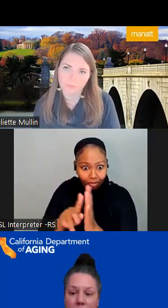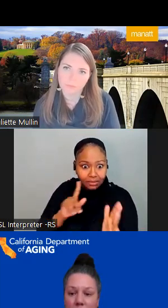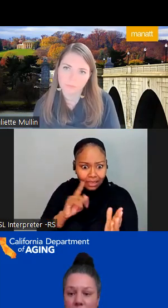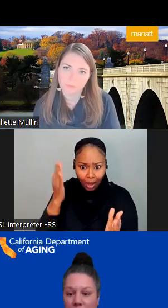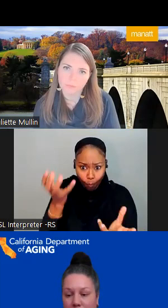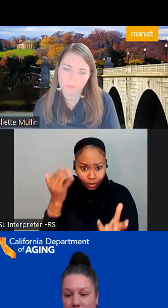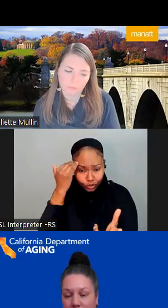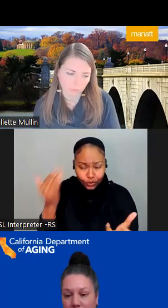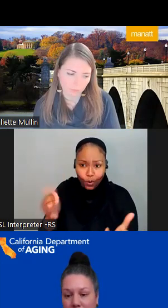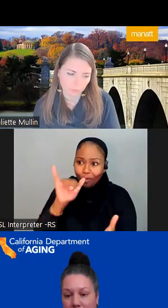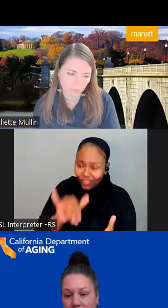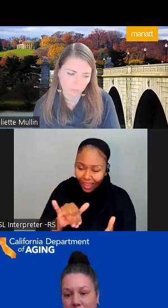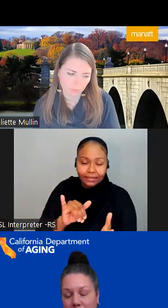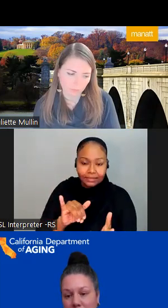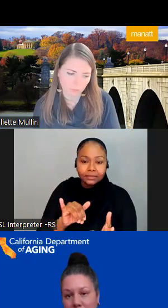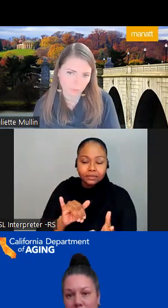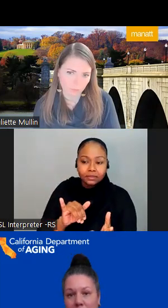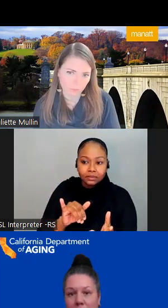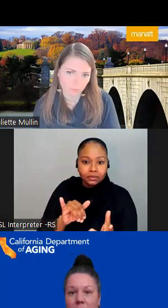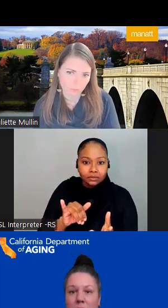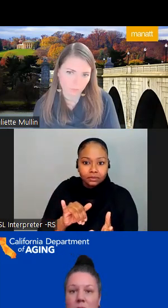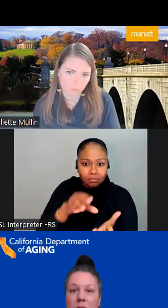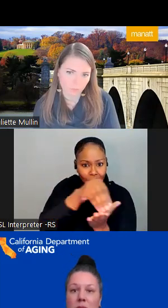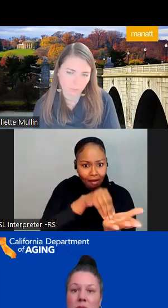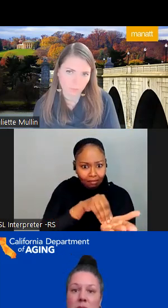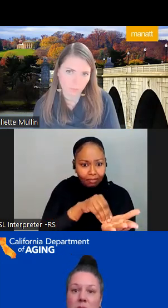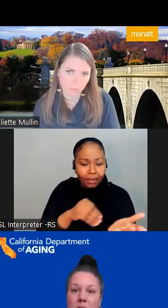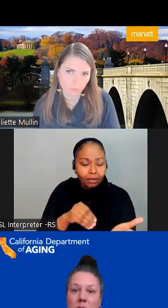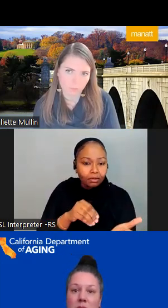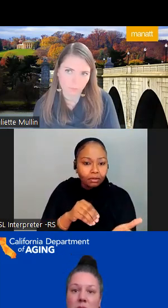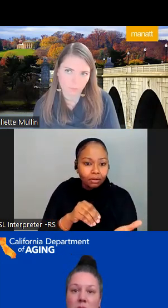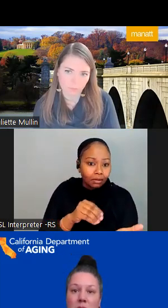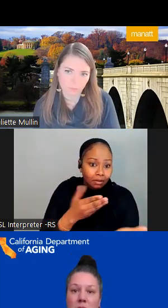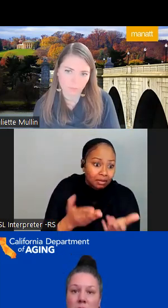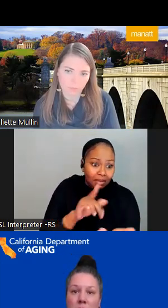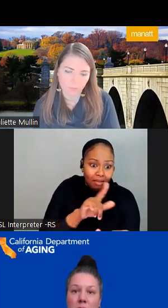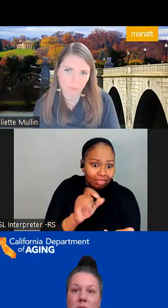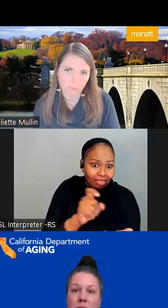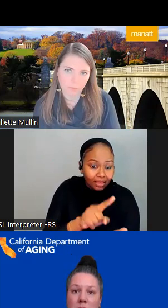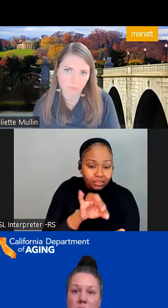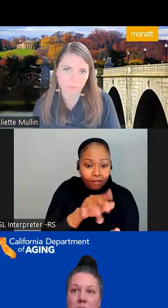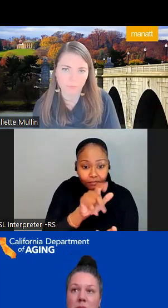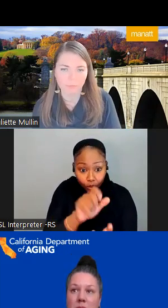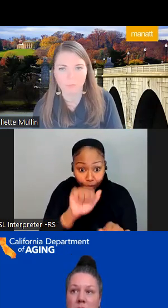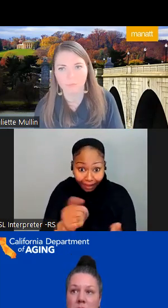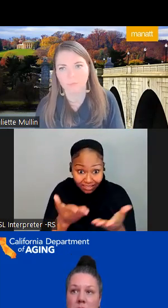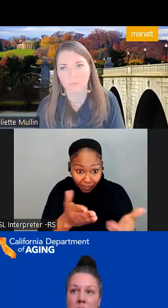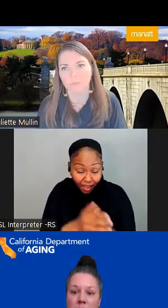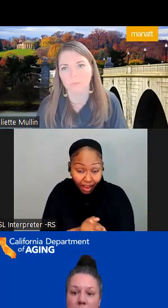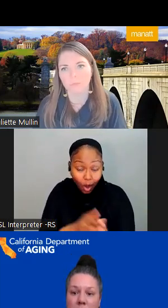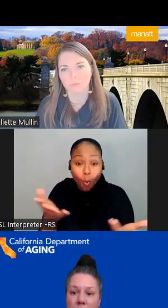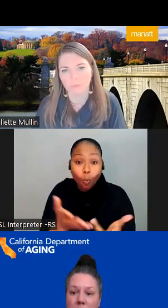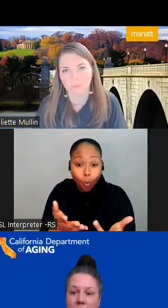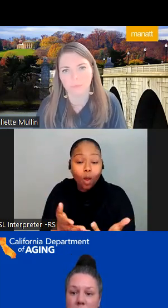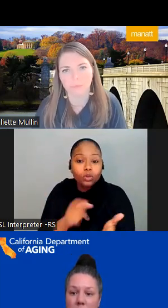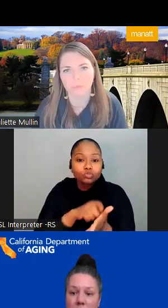that original, Tony Chickatow or Liz Fuller can supply it to you, that what was written in that bill,